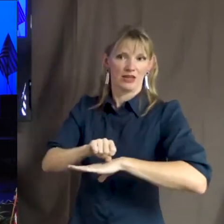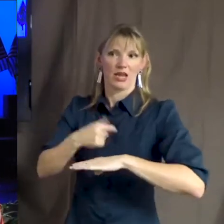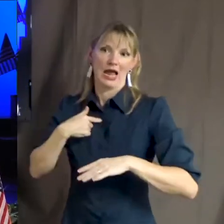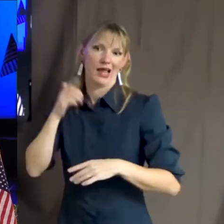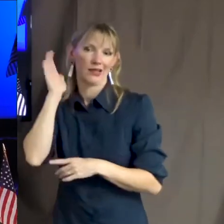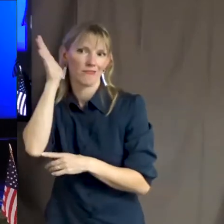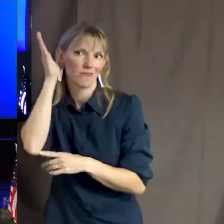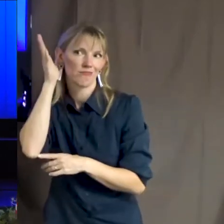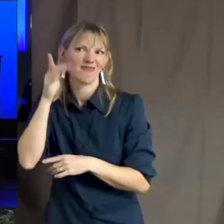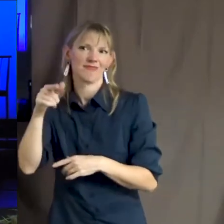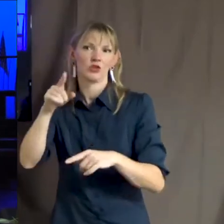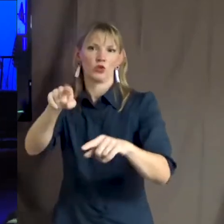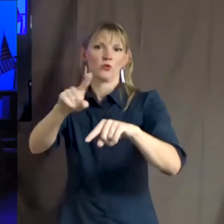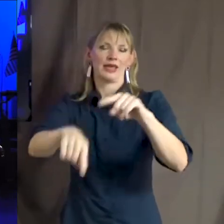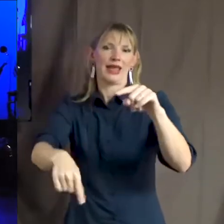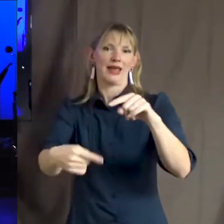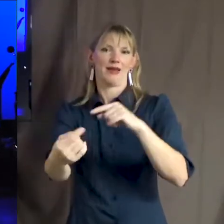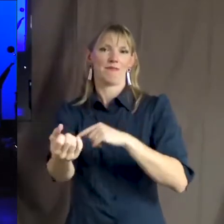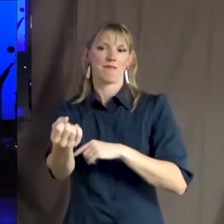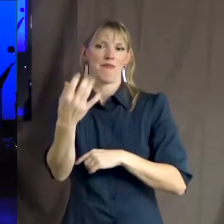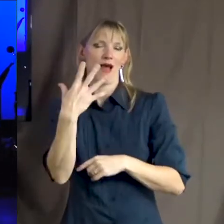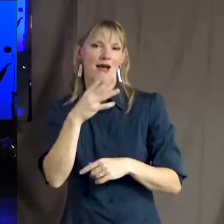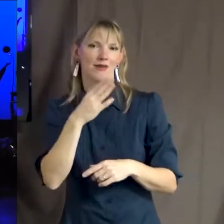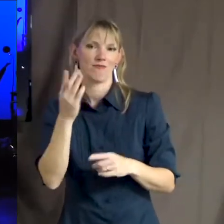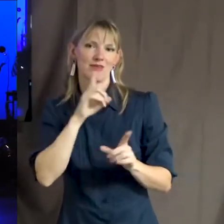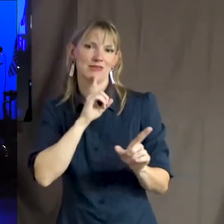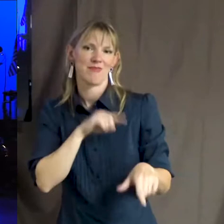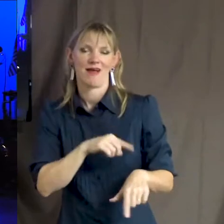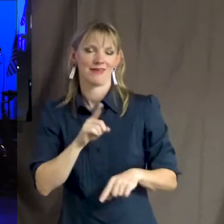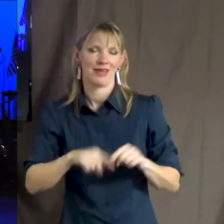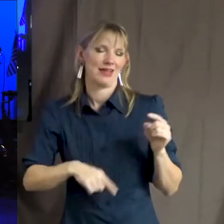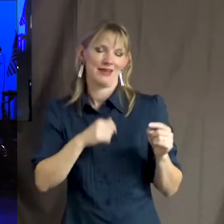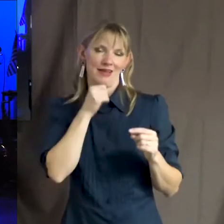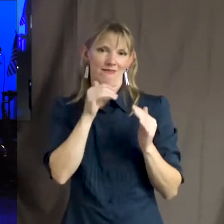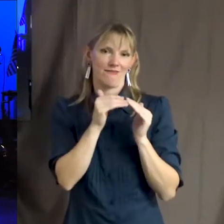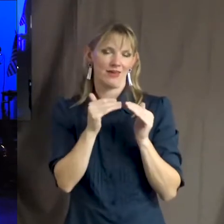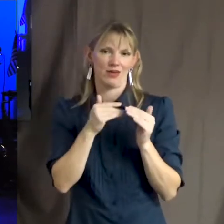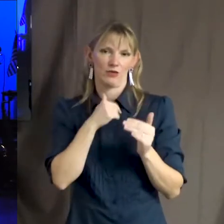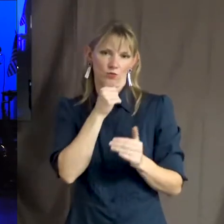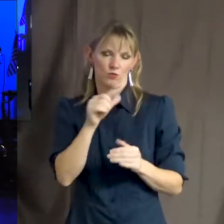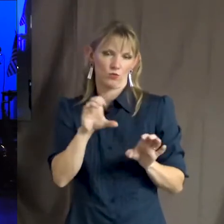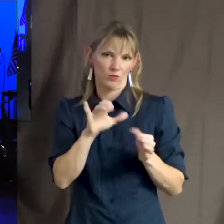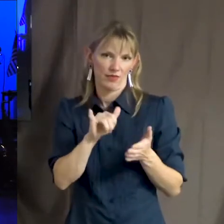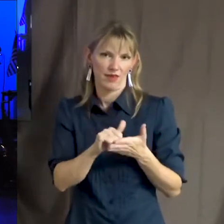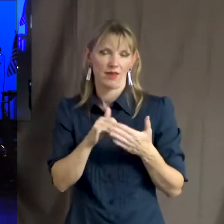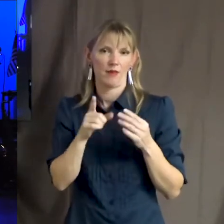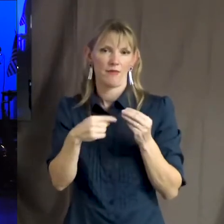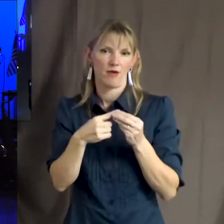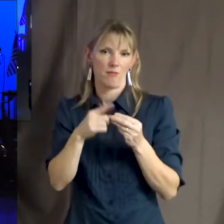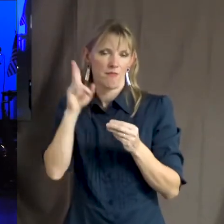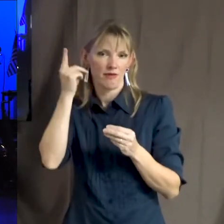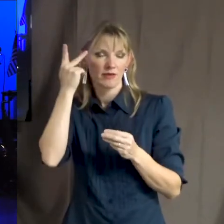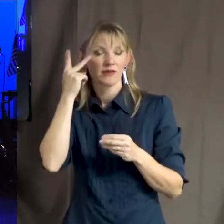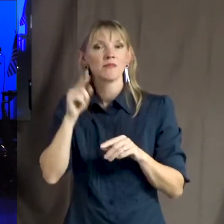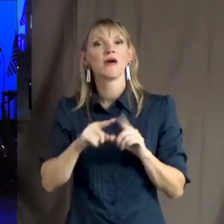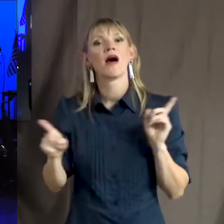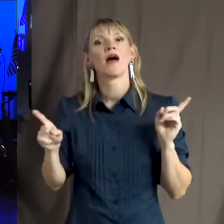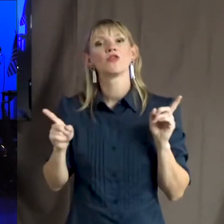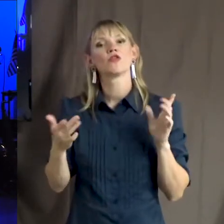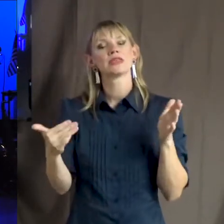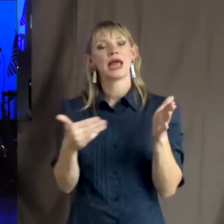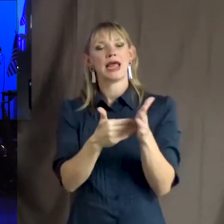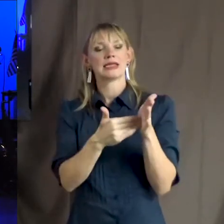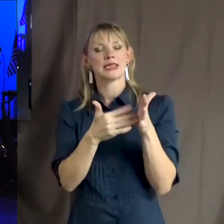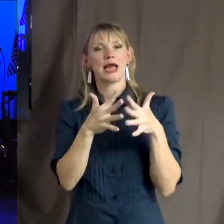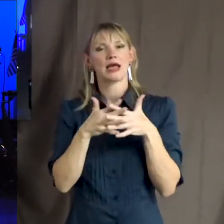back. It's not fair. Get me anywhere else in class, we're always there. But there's to me, an